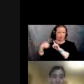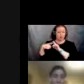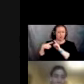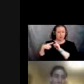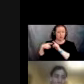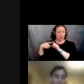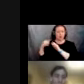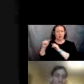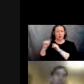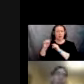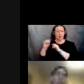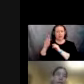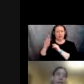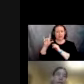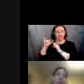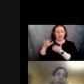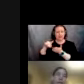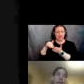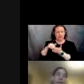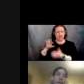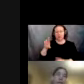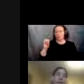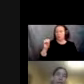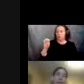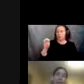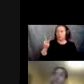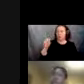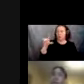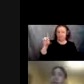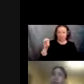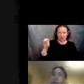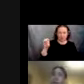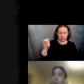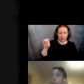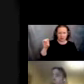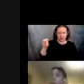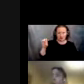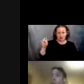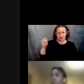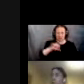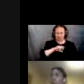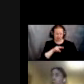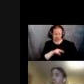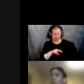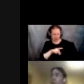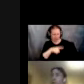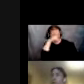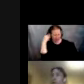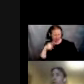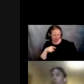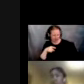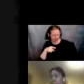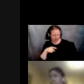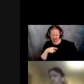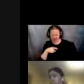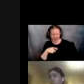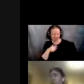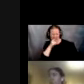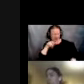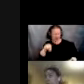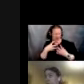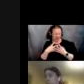in Roseville. And the authorities there said, well, wait a minute, you're Black. You shouldn't be coming to camp. You